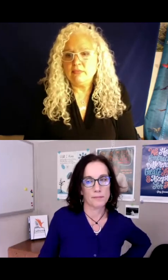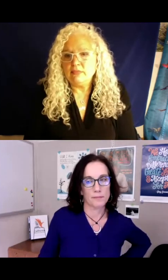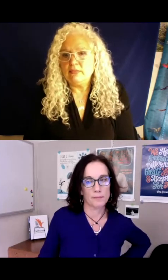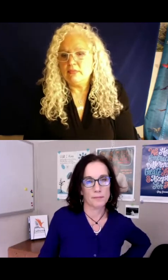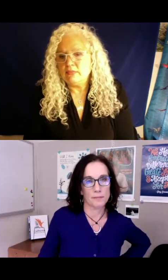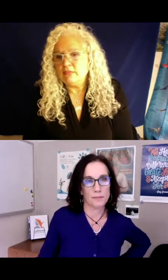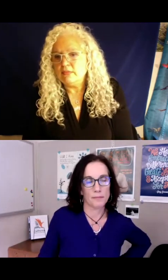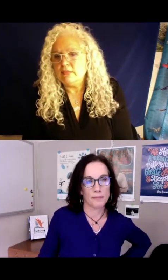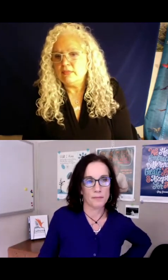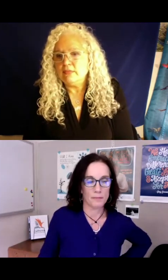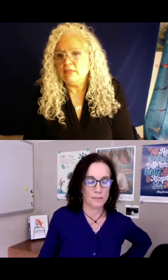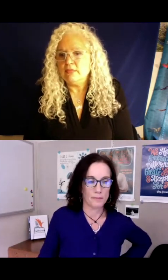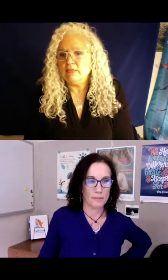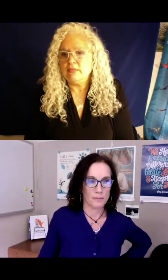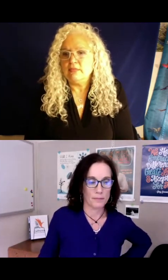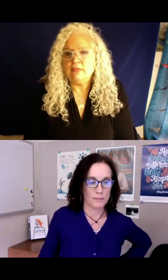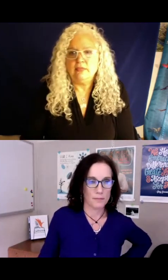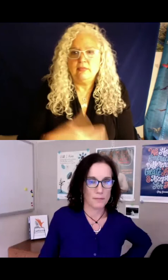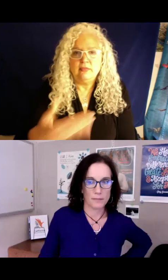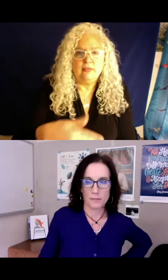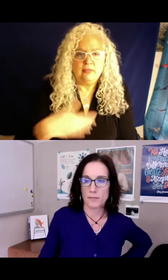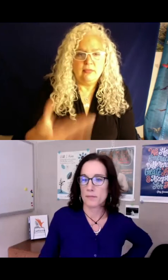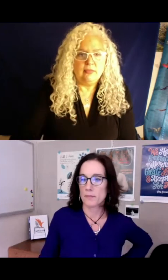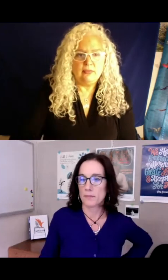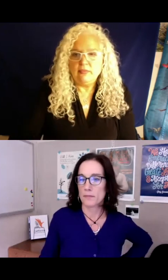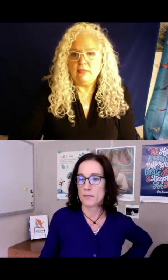place in a curriculum for them.